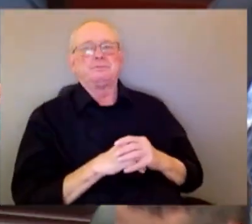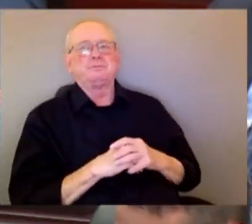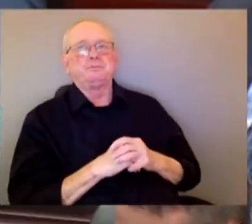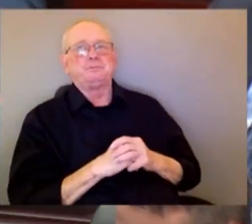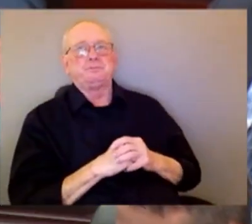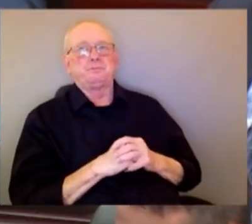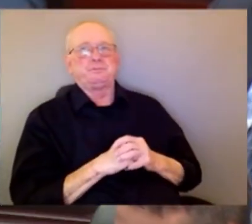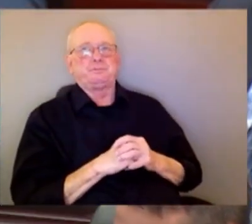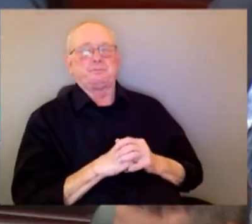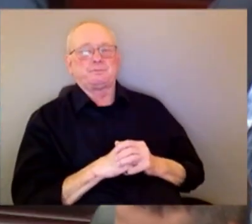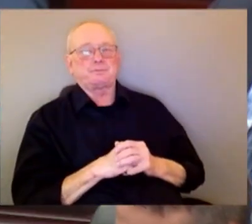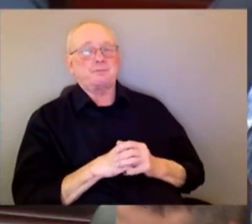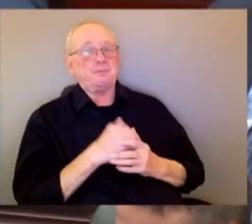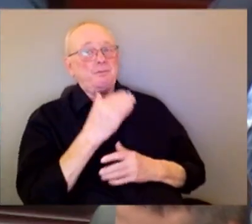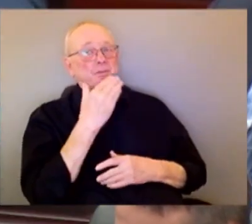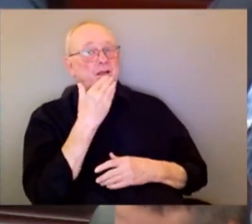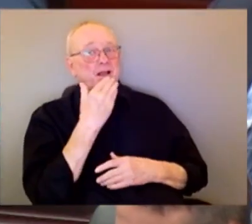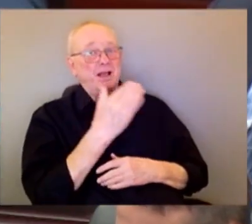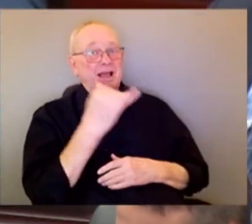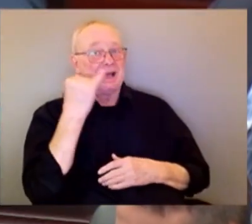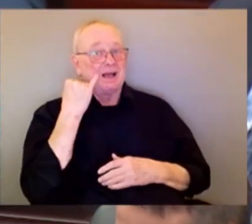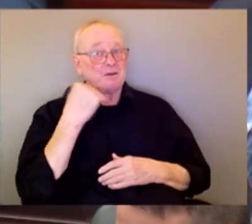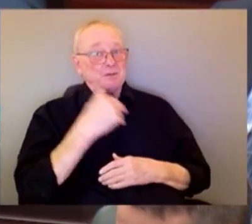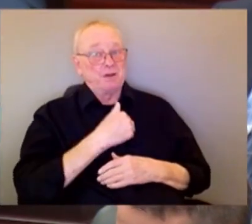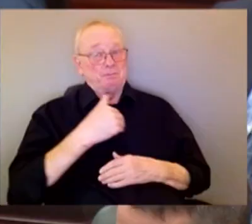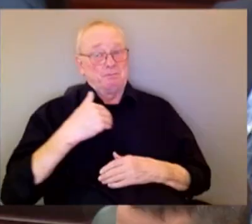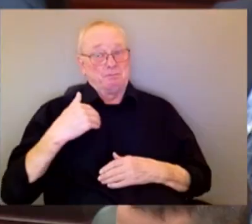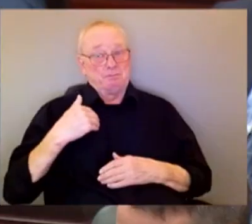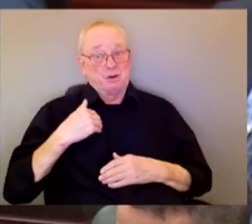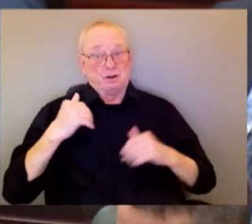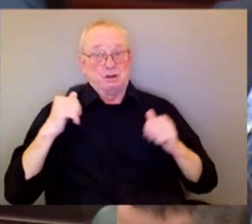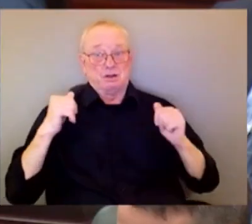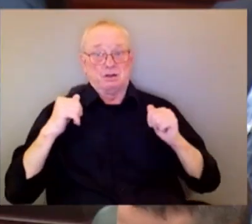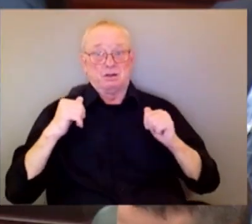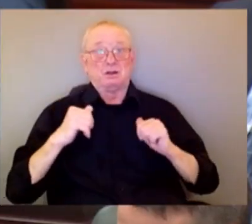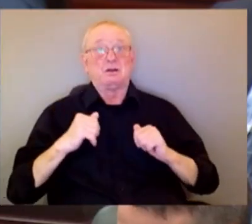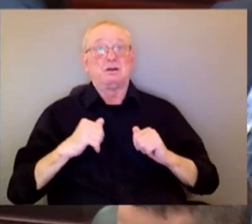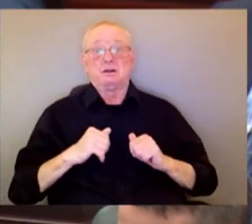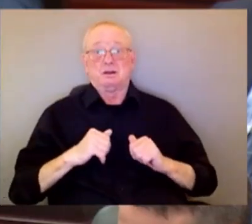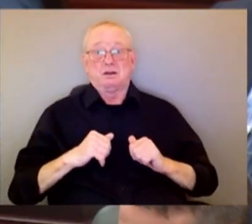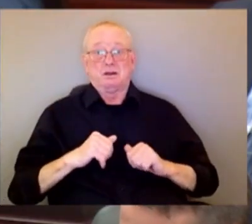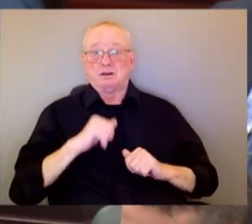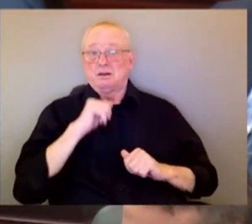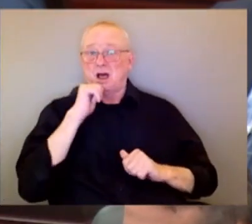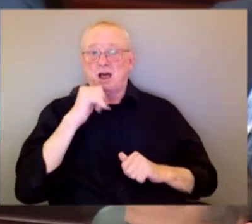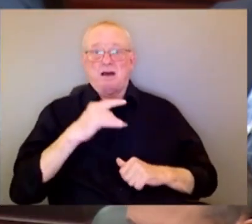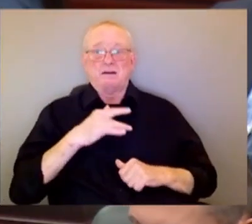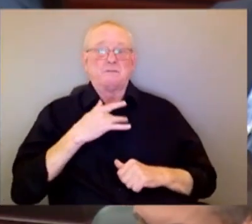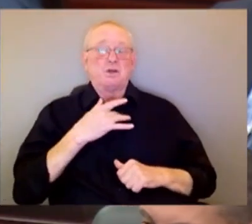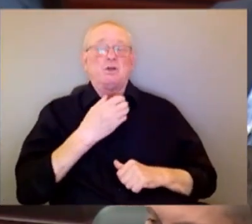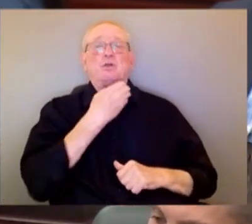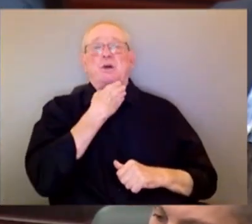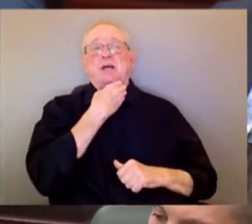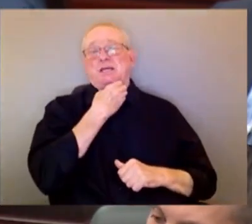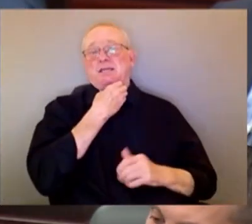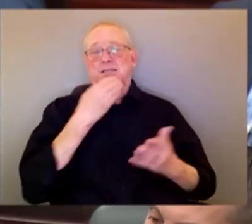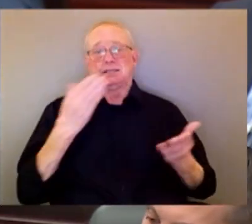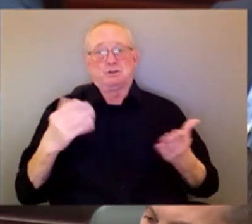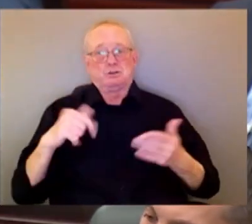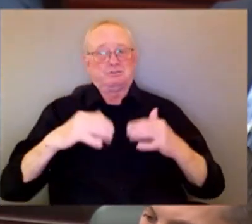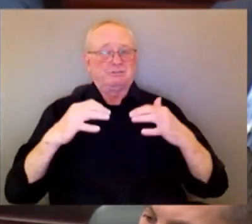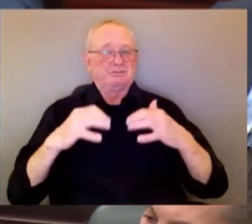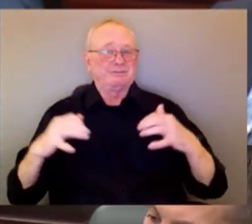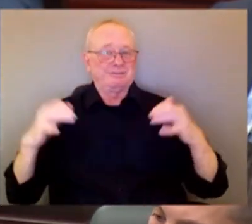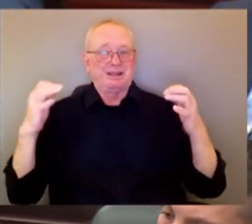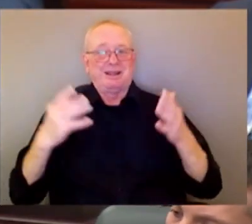from Airdrie Cochrane will permit me to leave my jacket open so he doesn't feel threatened in the chamber, I will do that. But, Mr. Speaker, what I would say is